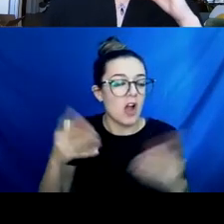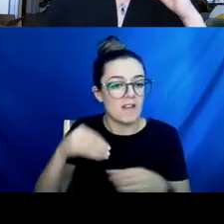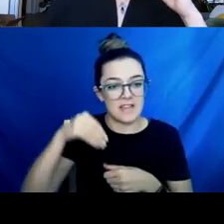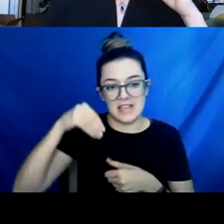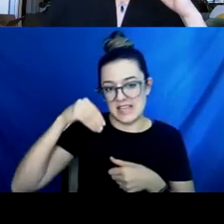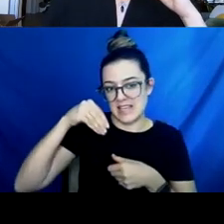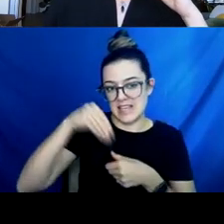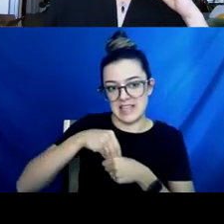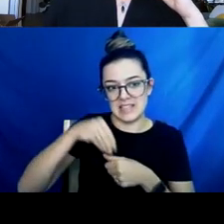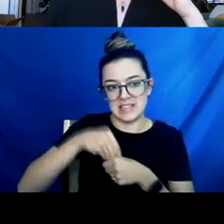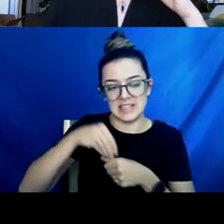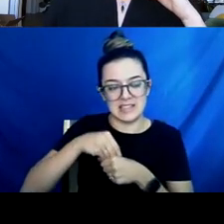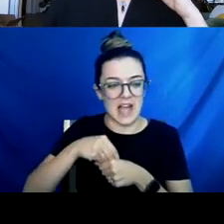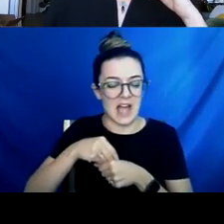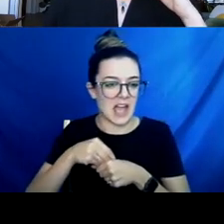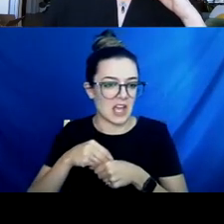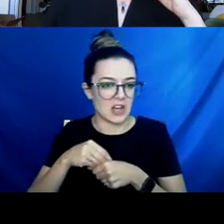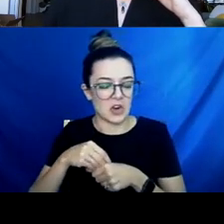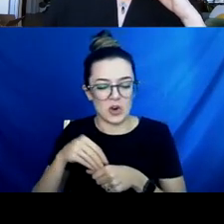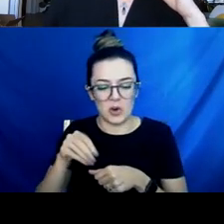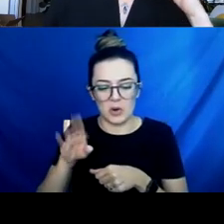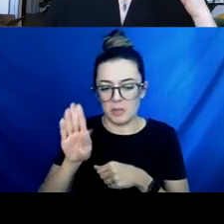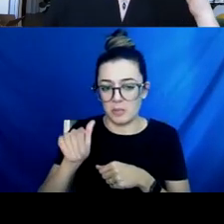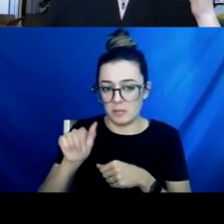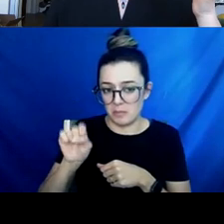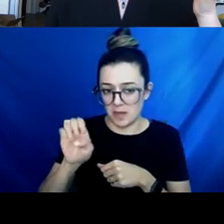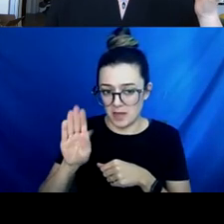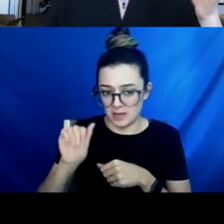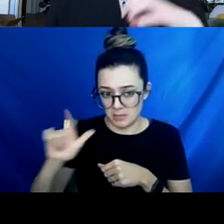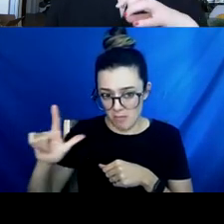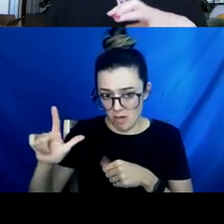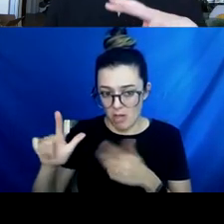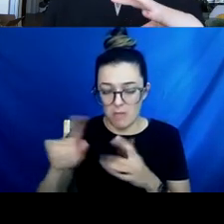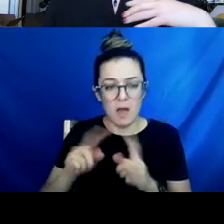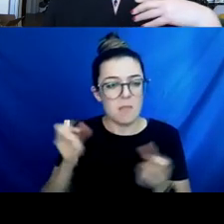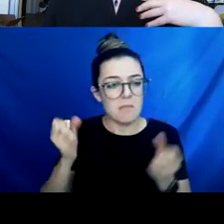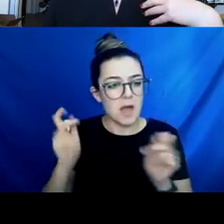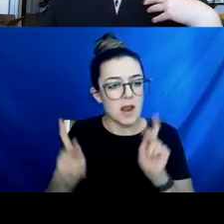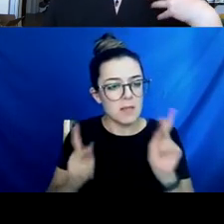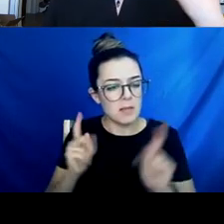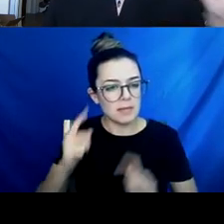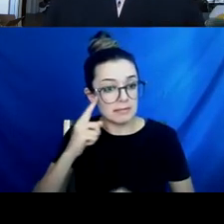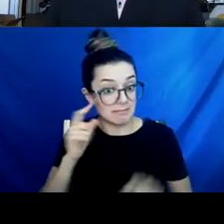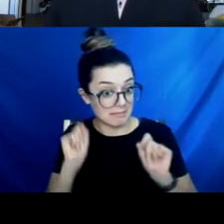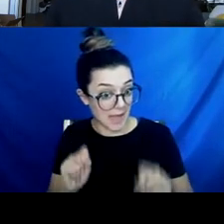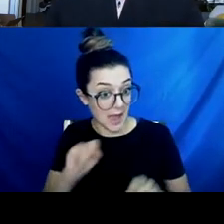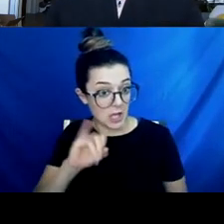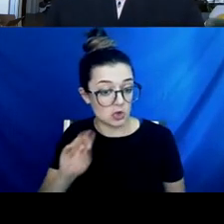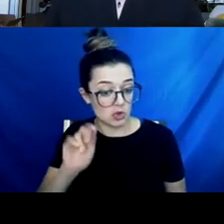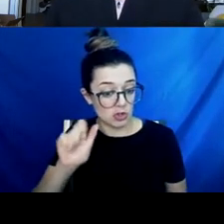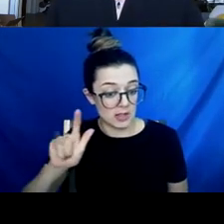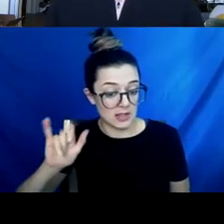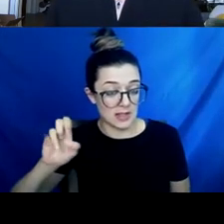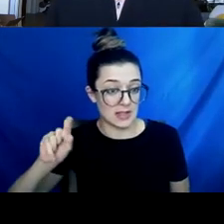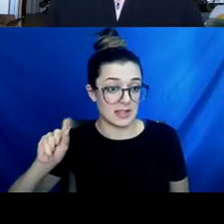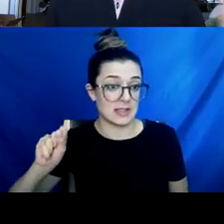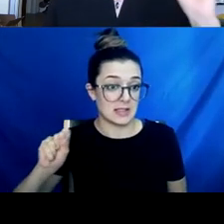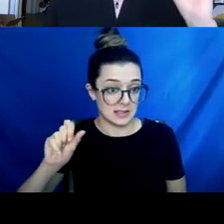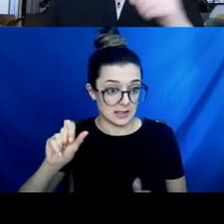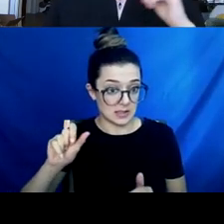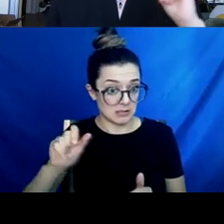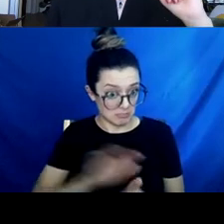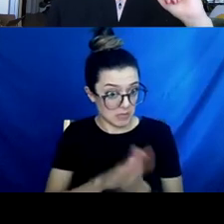circles. But there's a lot of debate about, can journalists be activists? Can you do activist journalism? And I have been called an